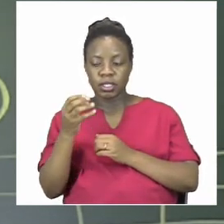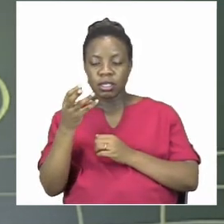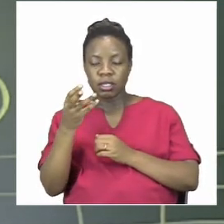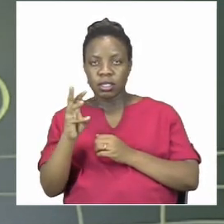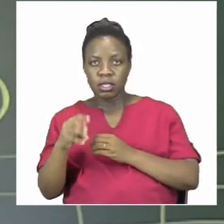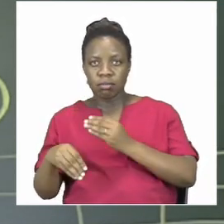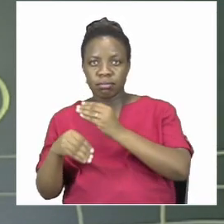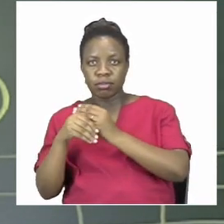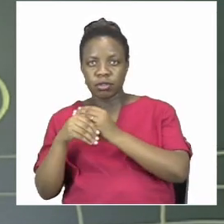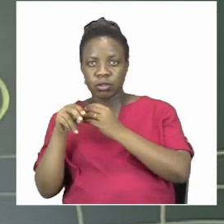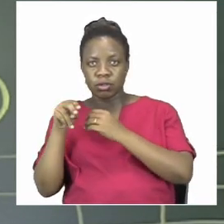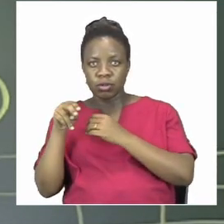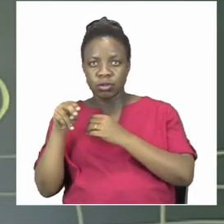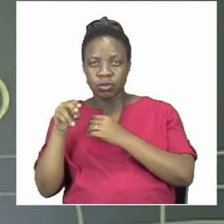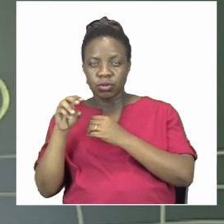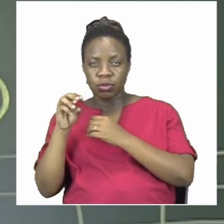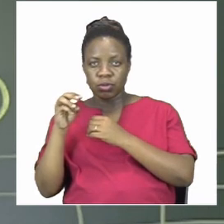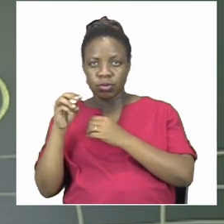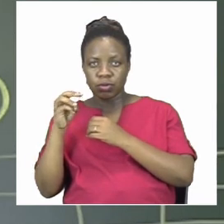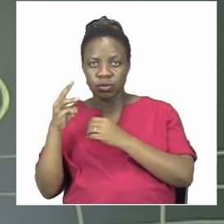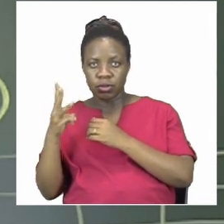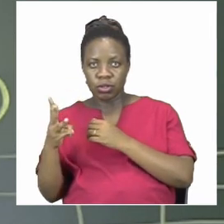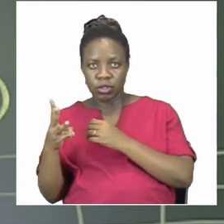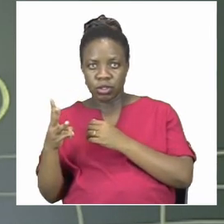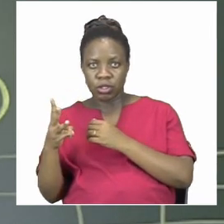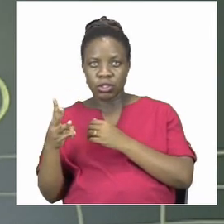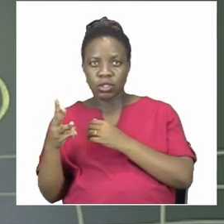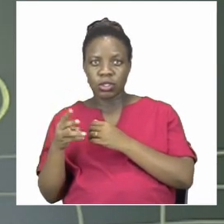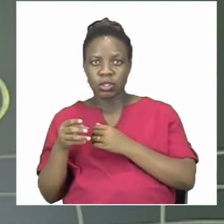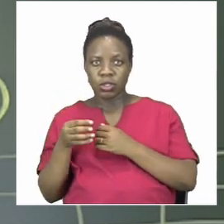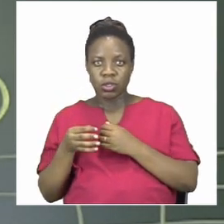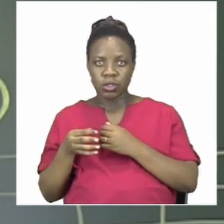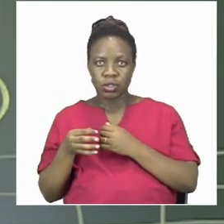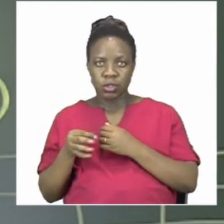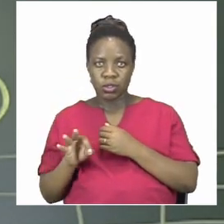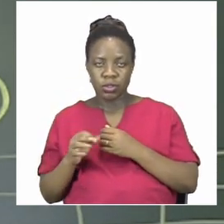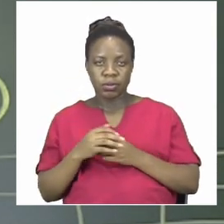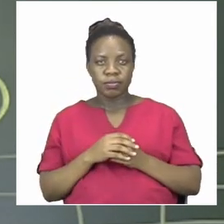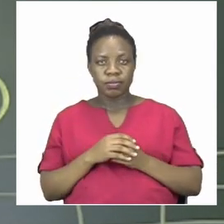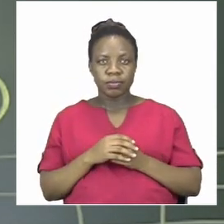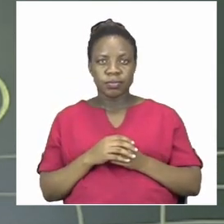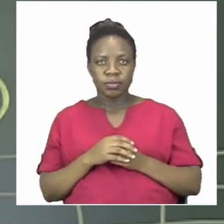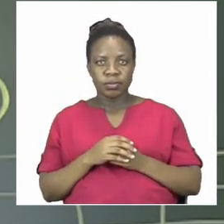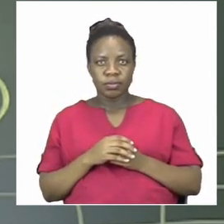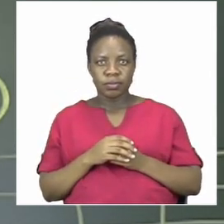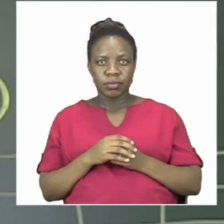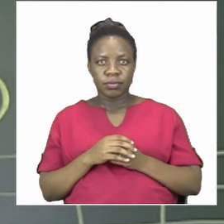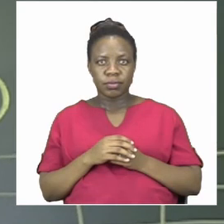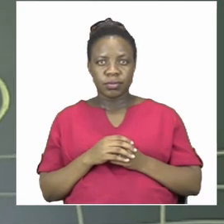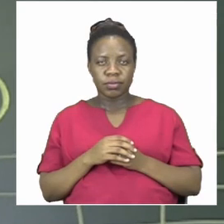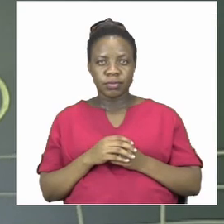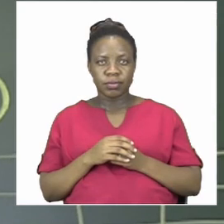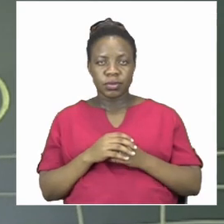our units. Okay, now we say 40 plus 40 is equal to 80 and